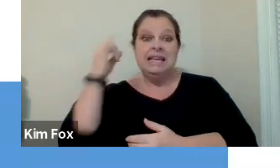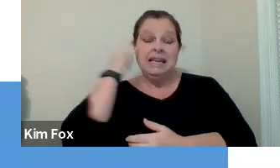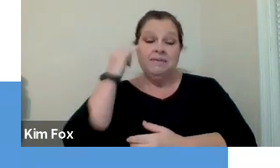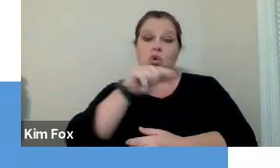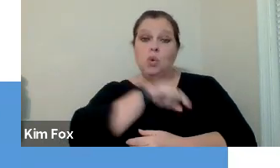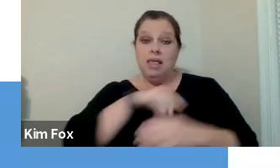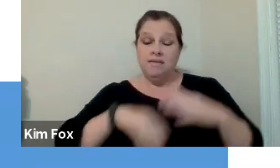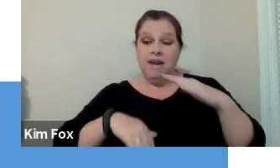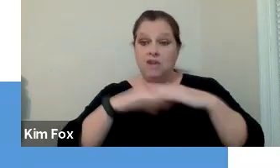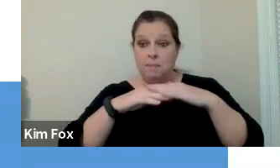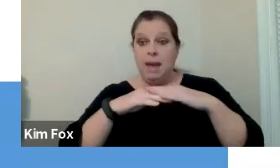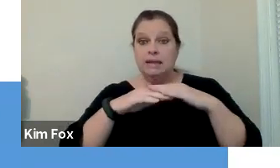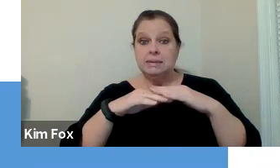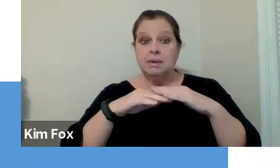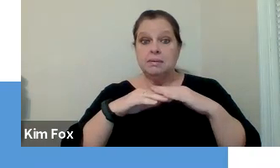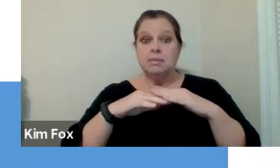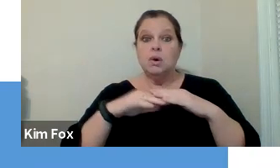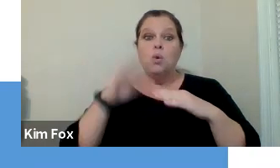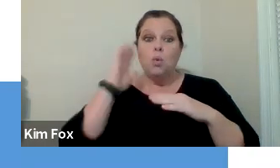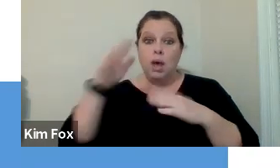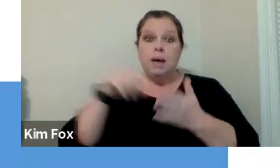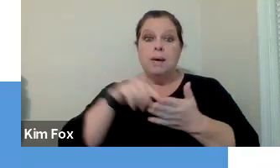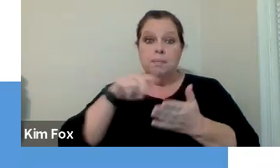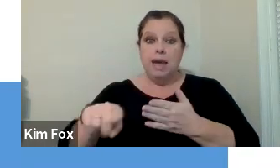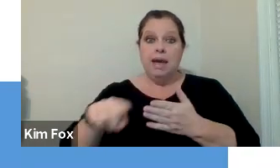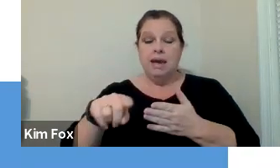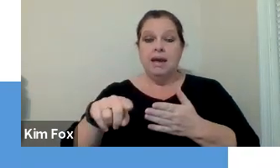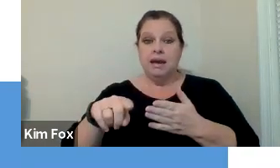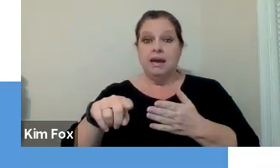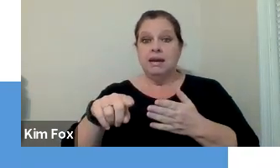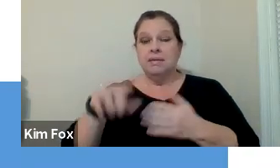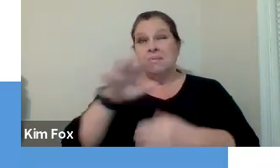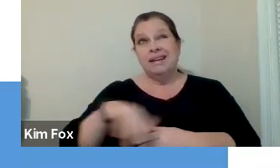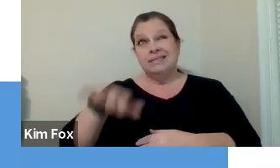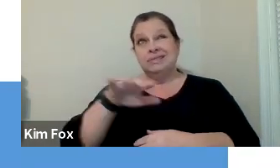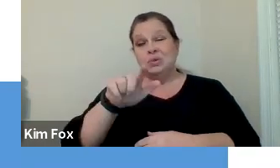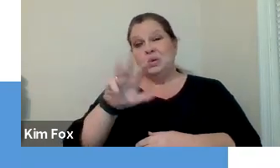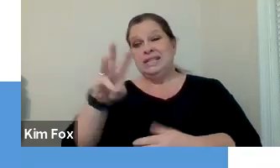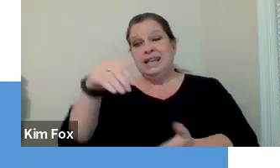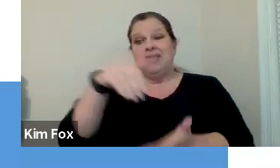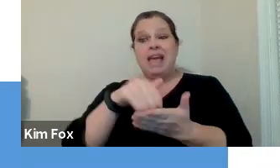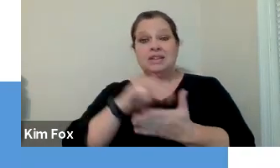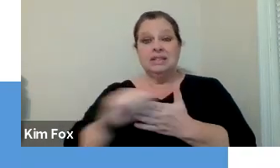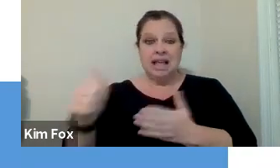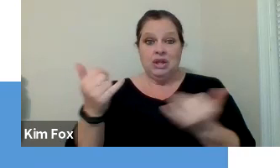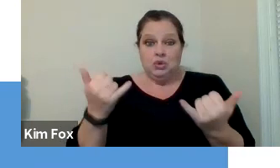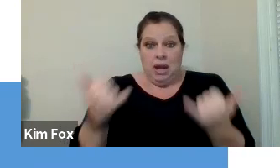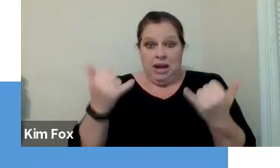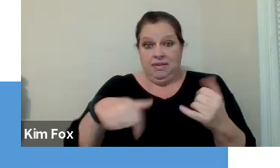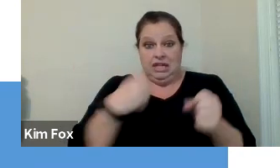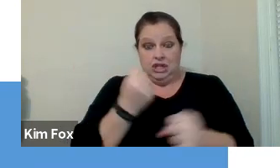maximum benefit, the VA cost will pay for the in-state tuition and fees, which is around $26,000 currently for this